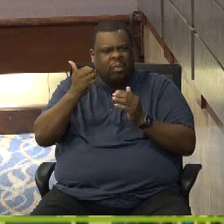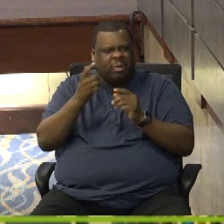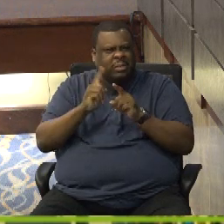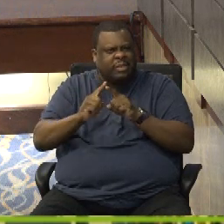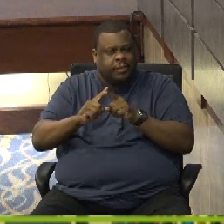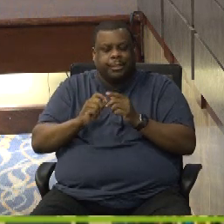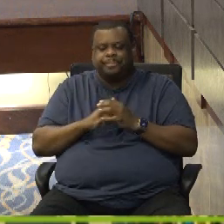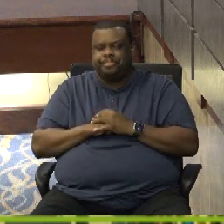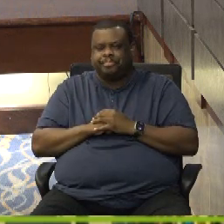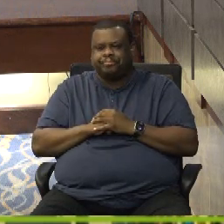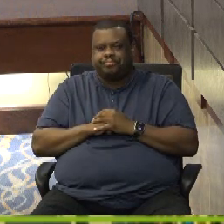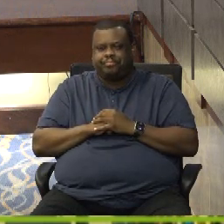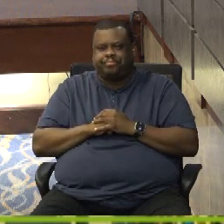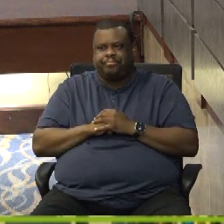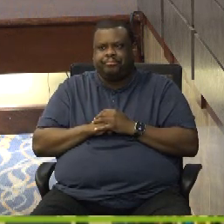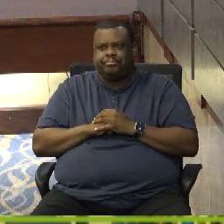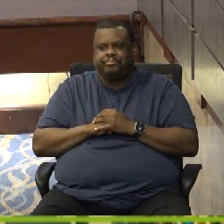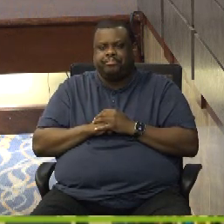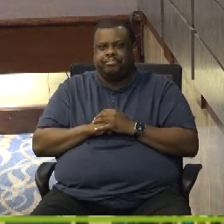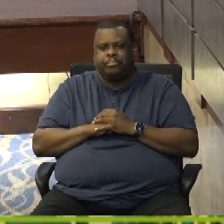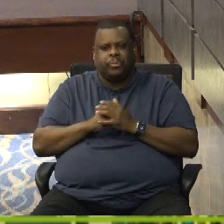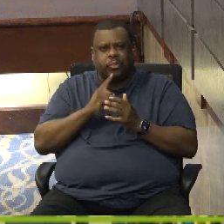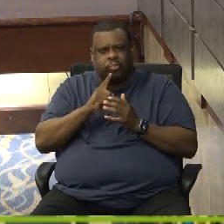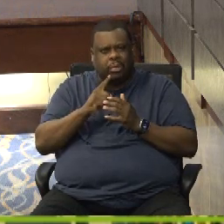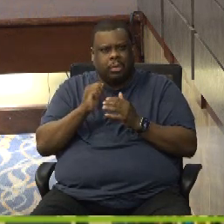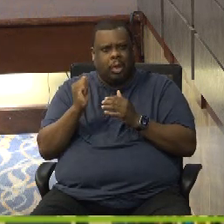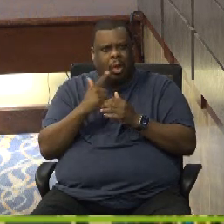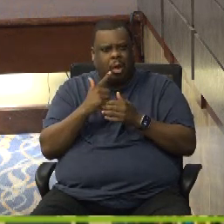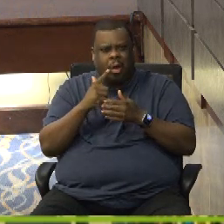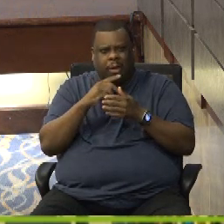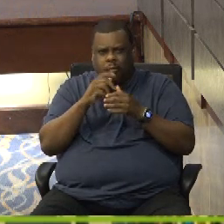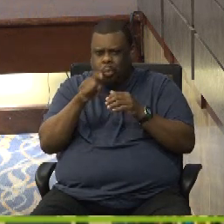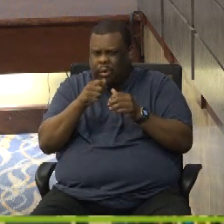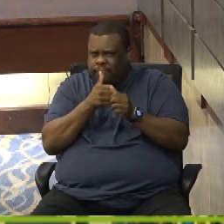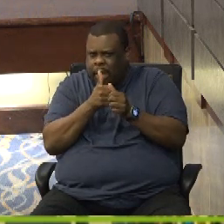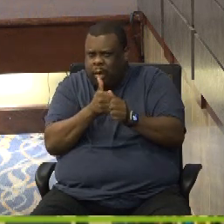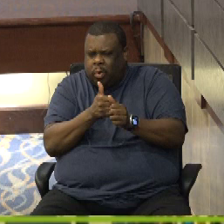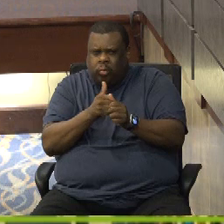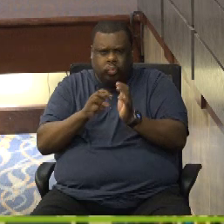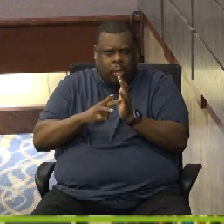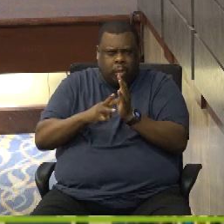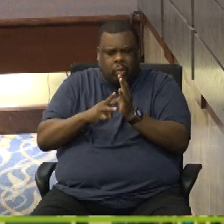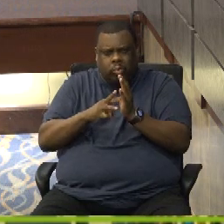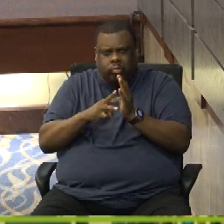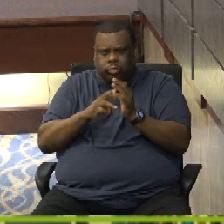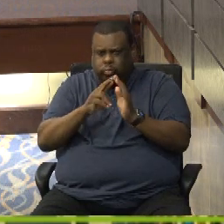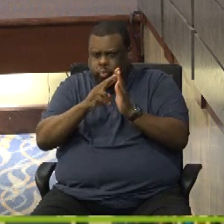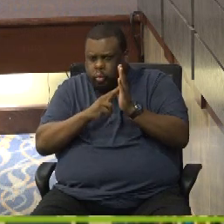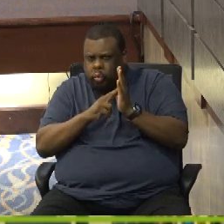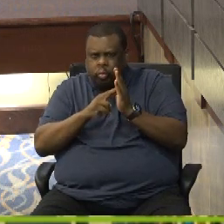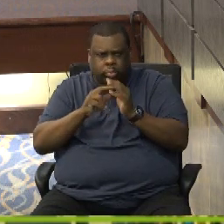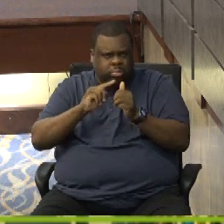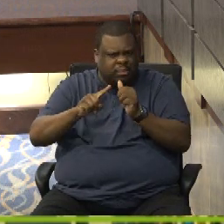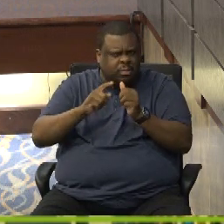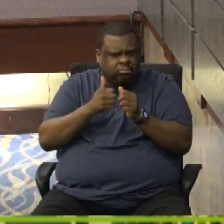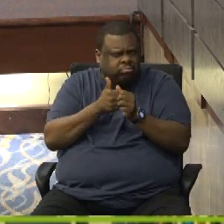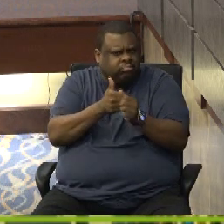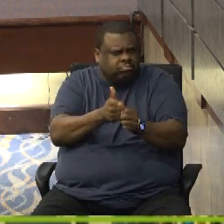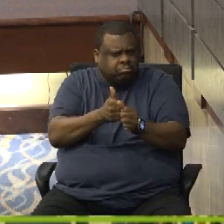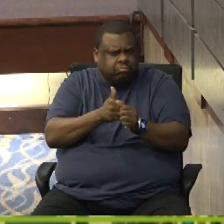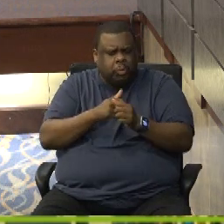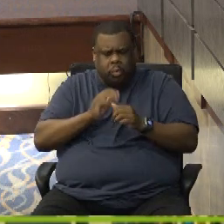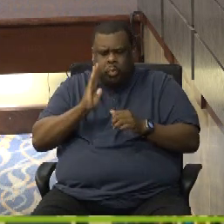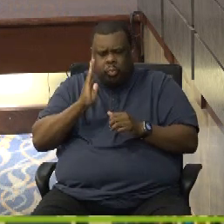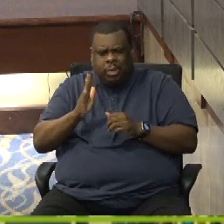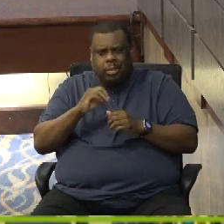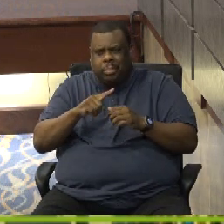But as we think through rolling out both these brand standards and guidelines citywide, we'll be working with our city departments on updating their designs,